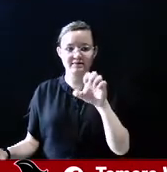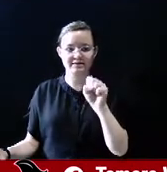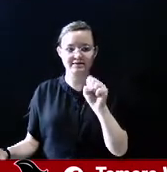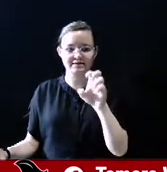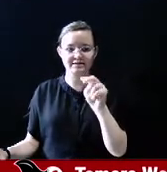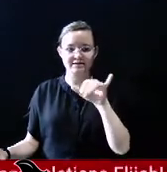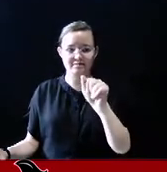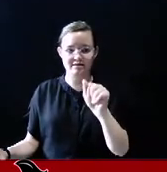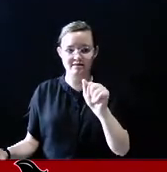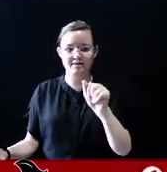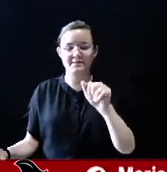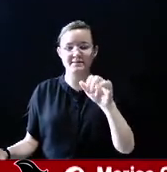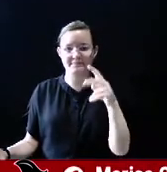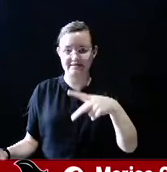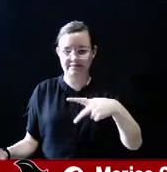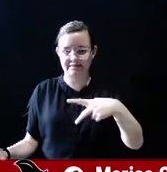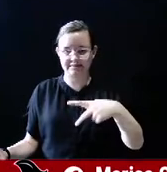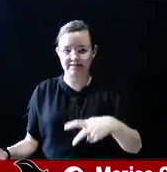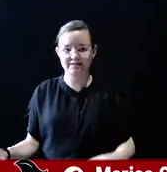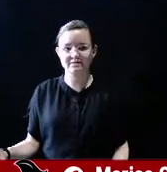Yesenia Yvette Perez.